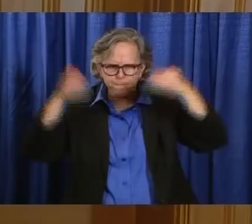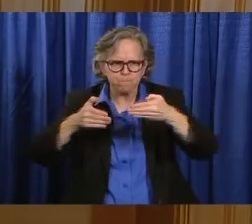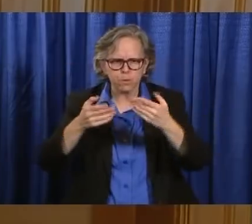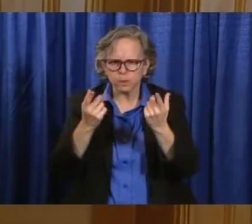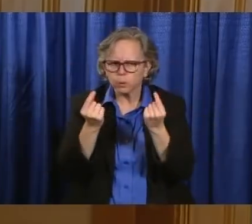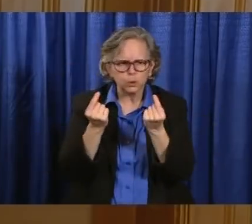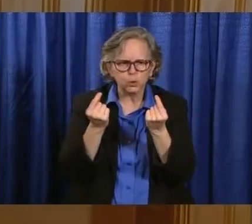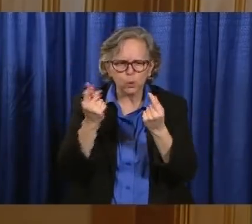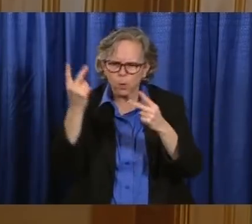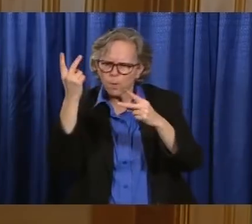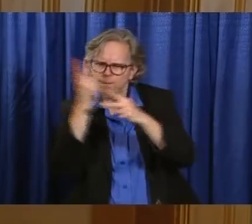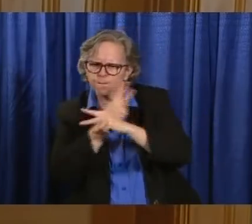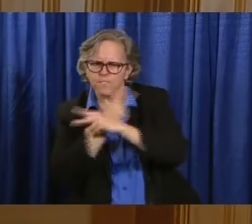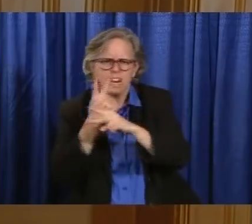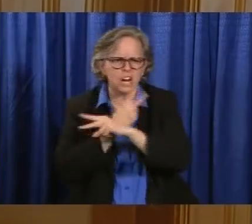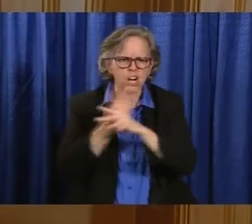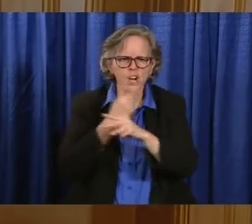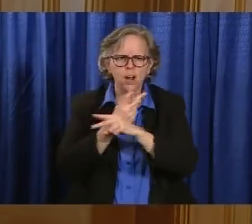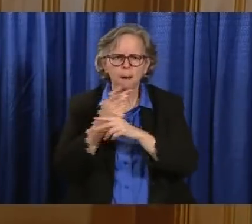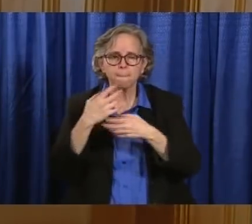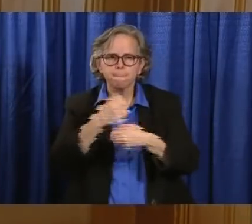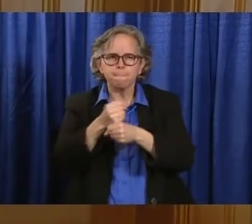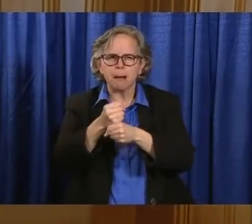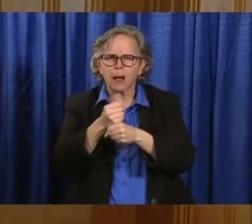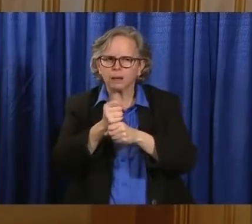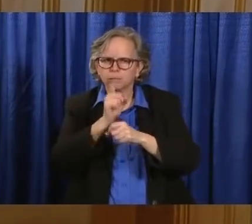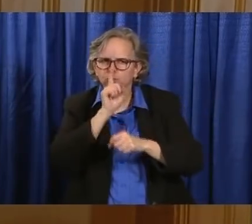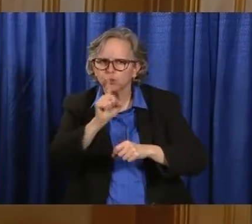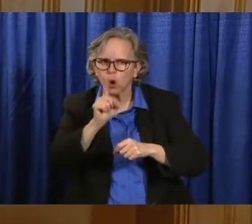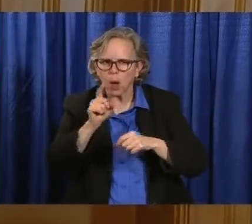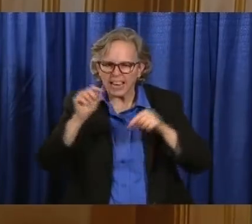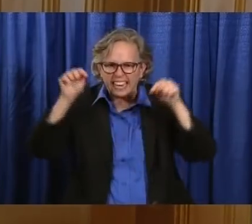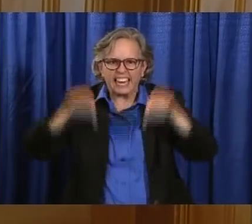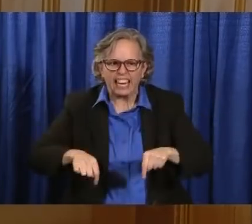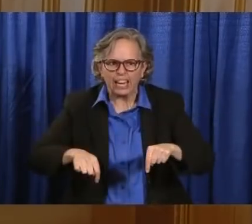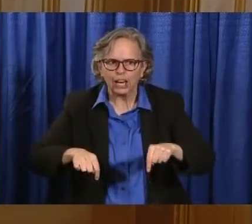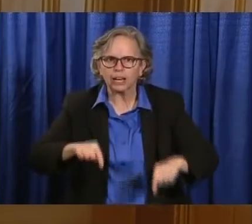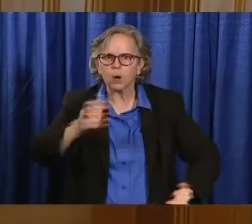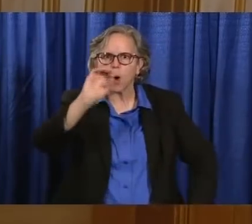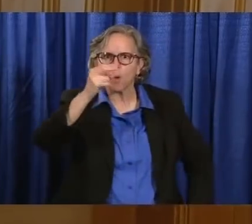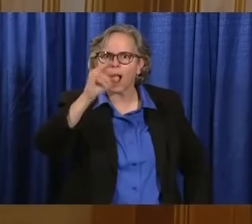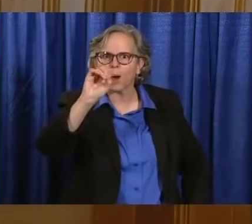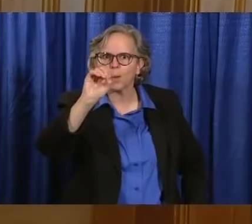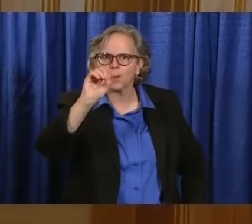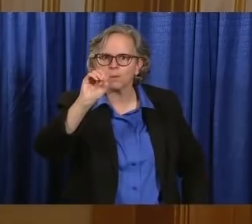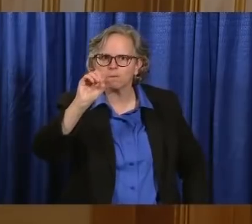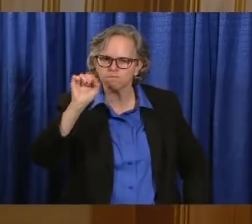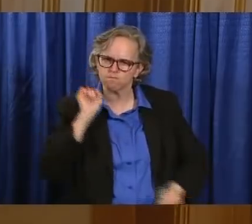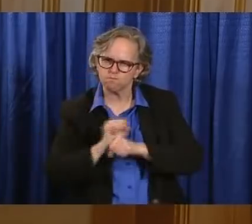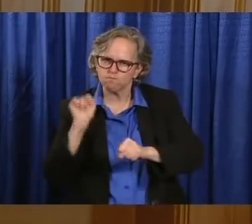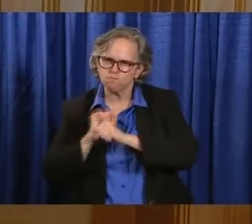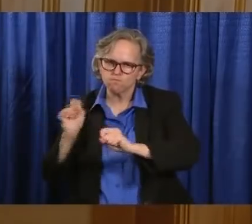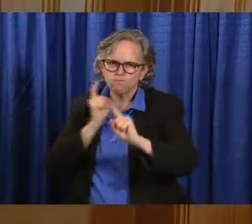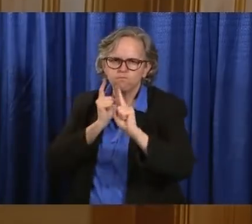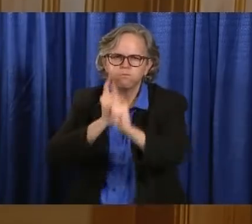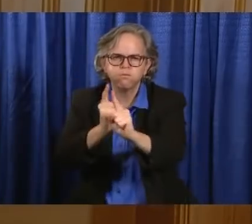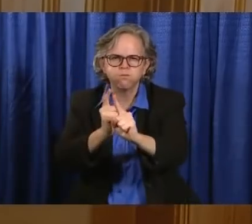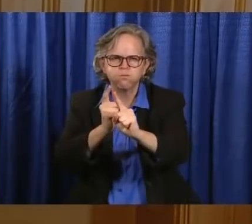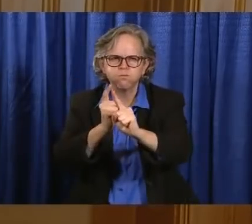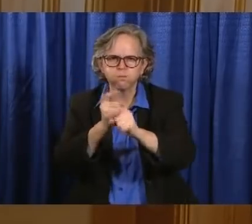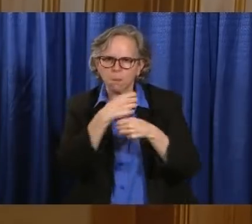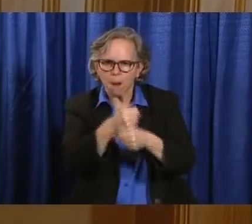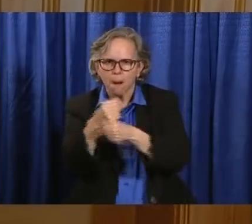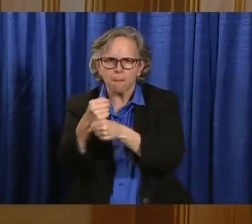to actually make sure that these are produced right here in Ohio. What we're finding is we run into a problem with the